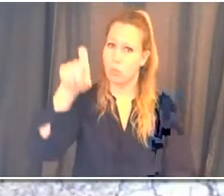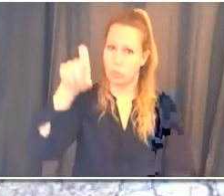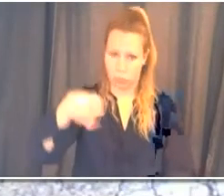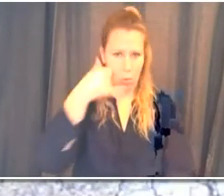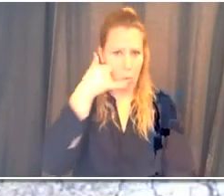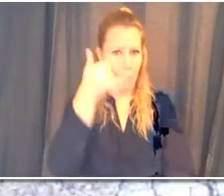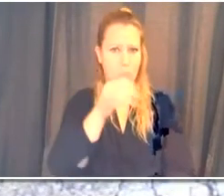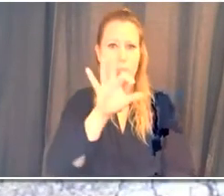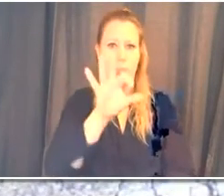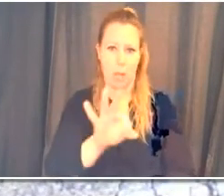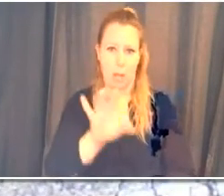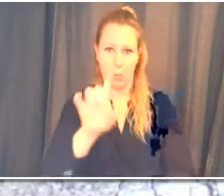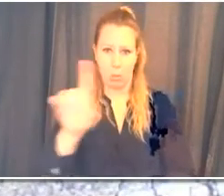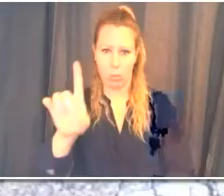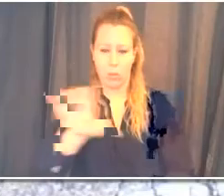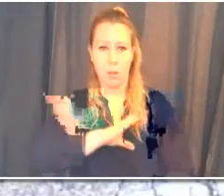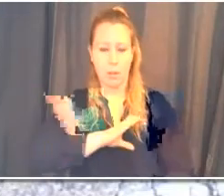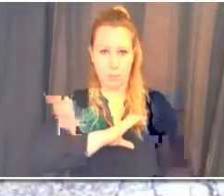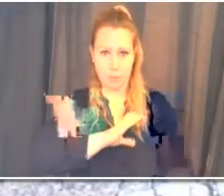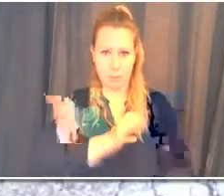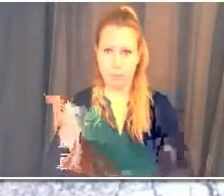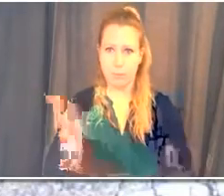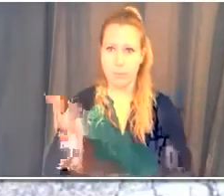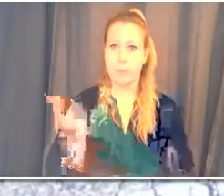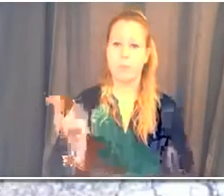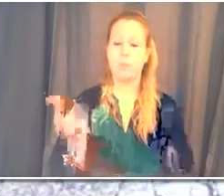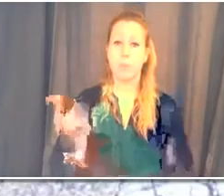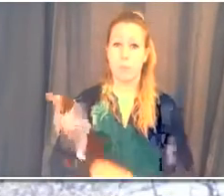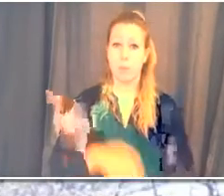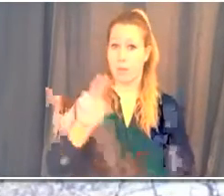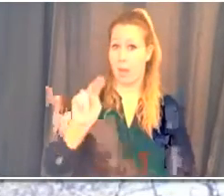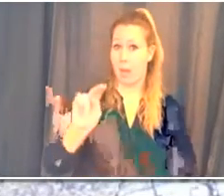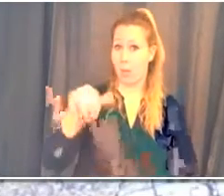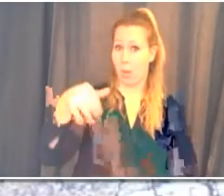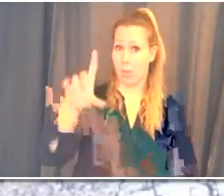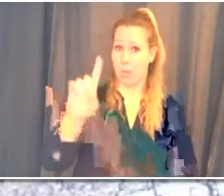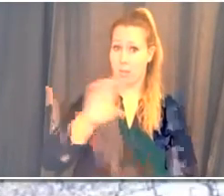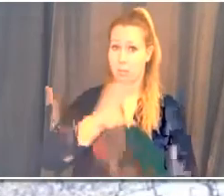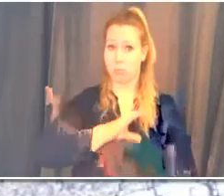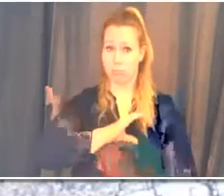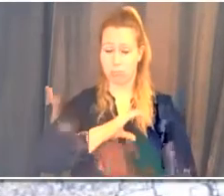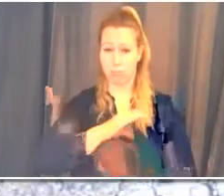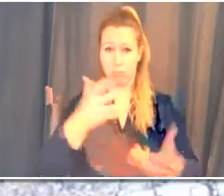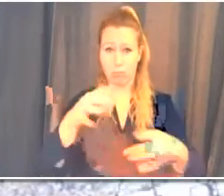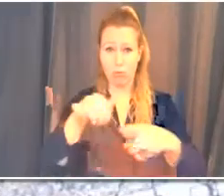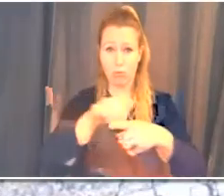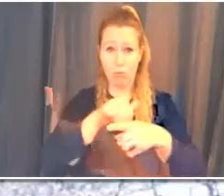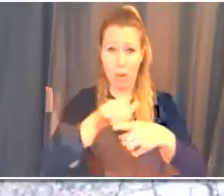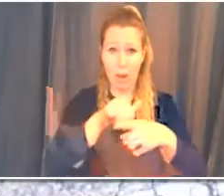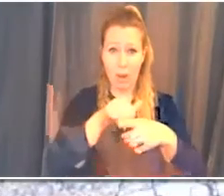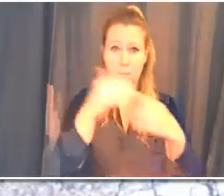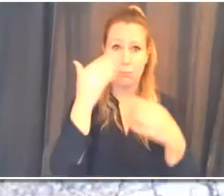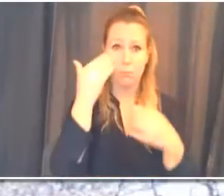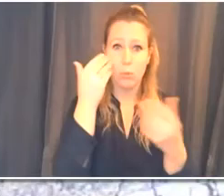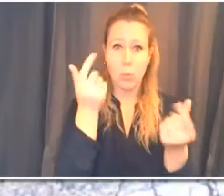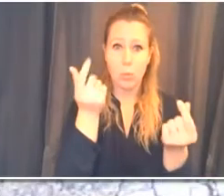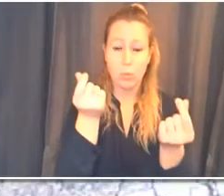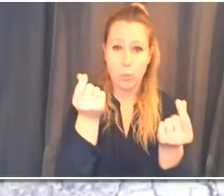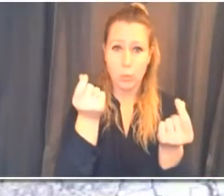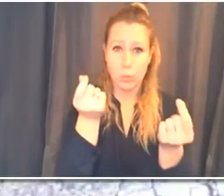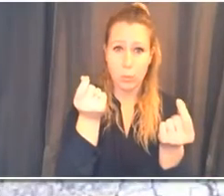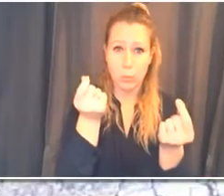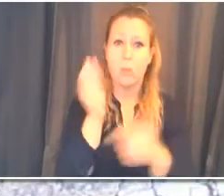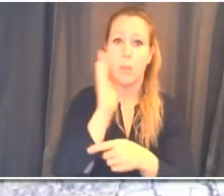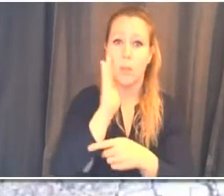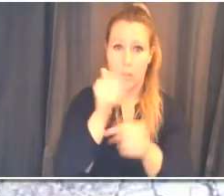hope and actually be able to speak with someone who is not law enforcement who can talk about some of those other services